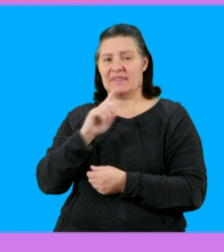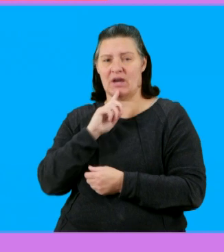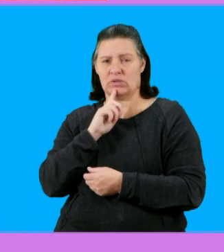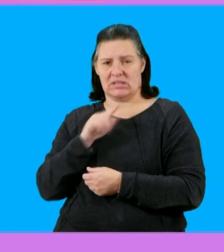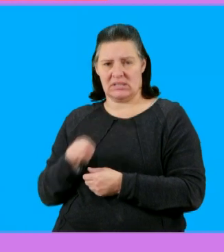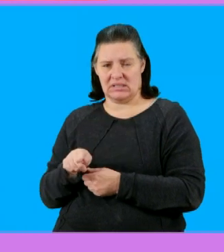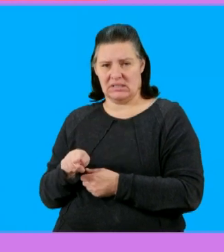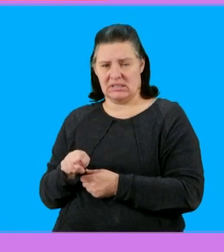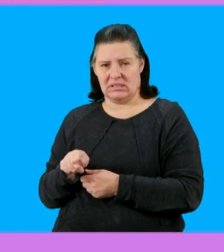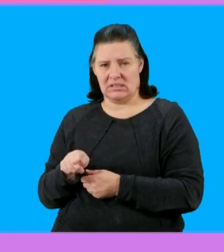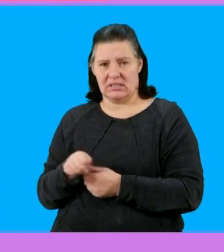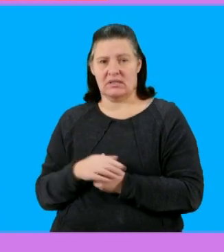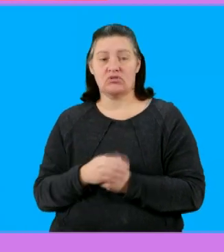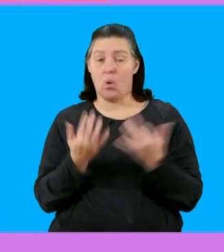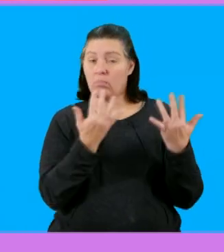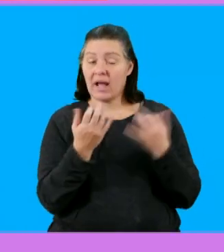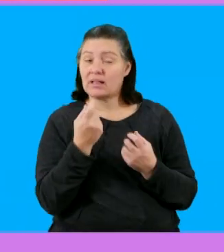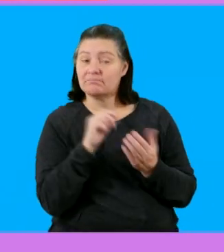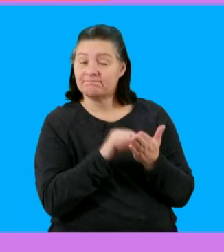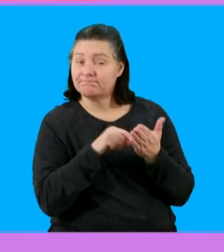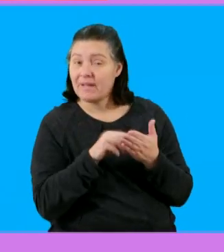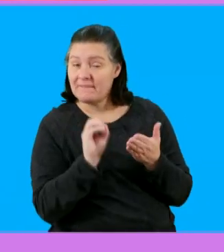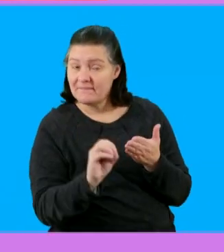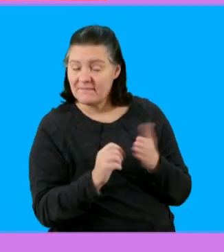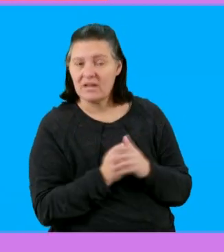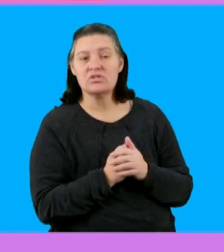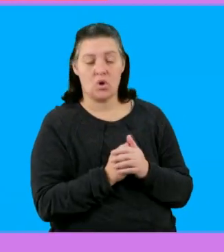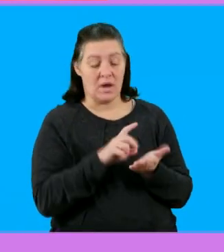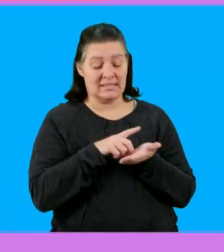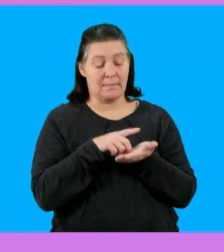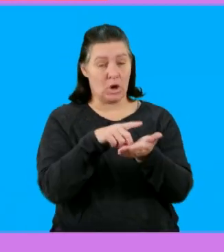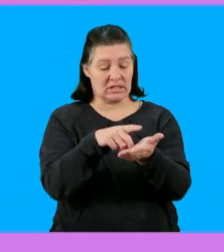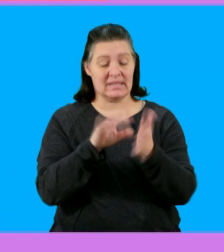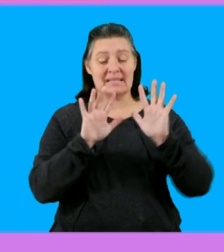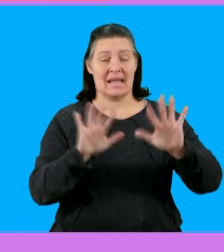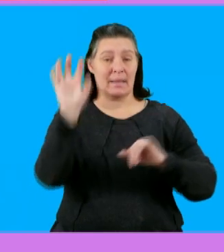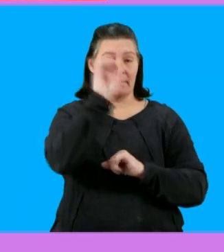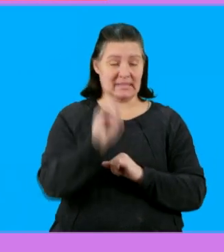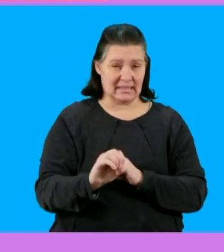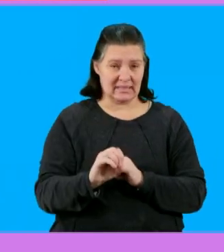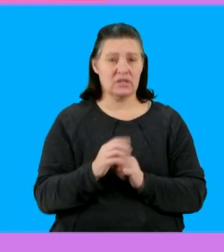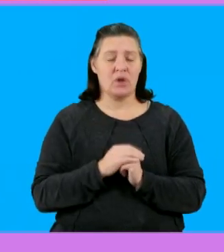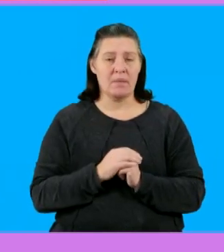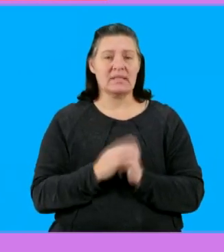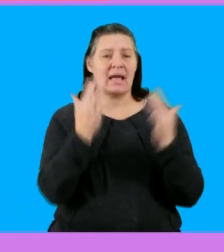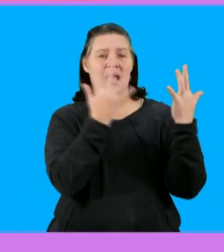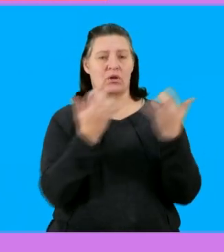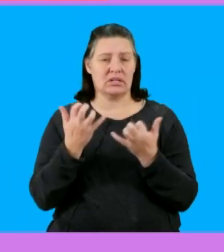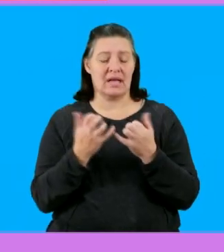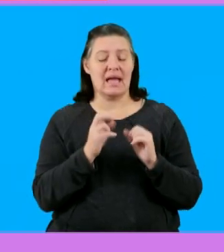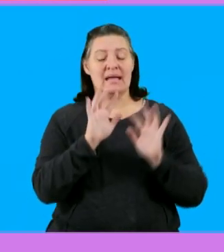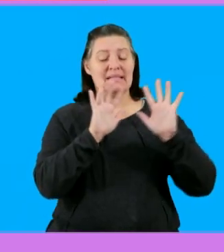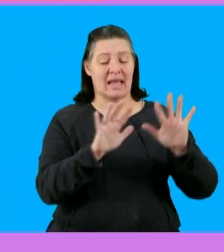20,000 Rand. Okay, so hope you have your calculators ready. So in this case, the deposit is 10%. So I need to